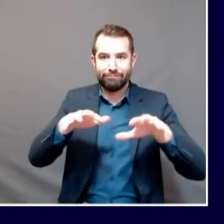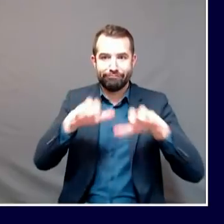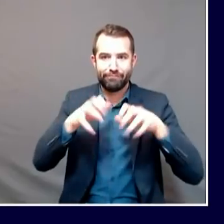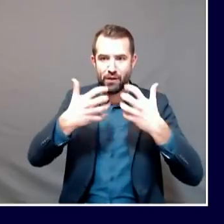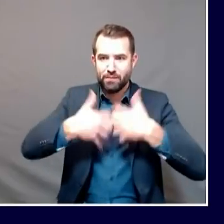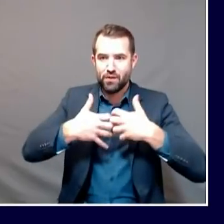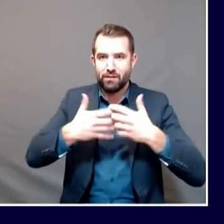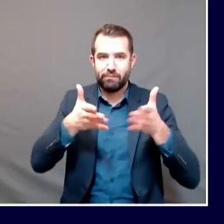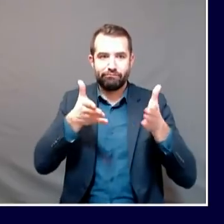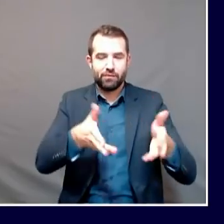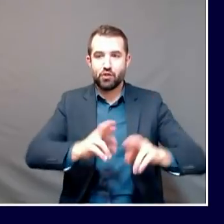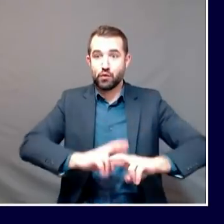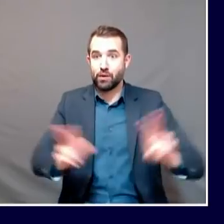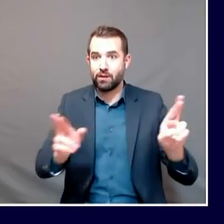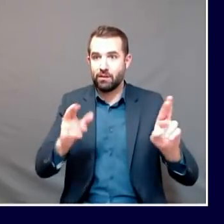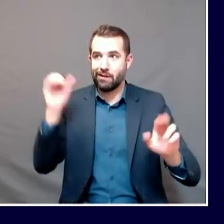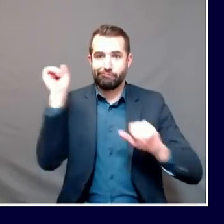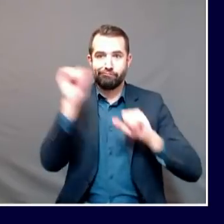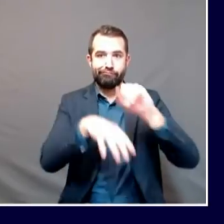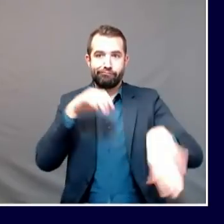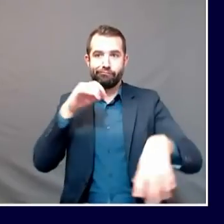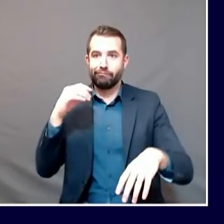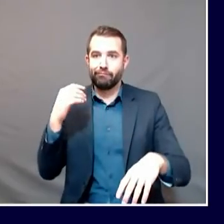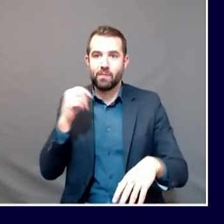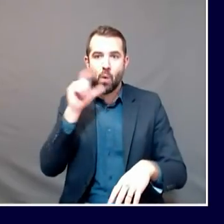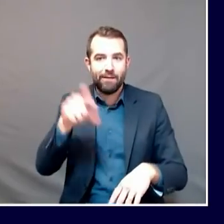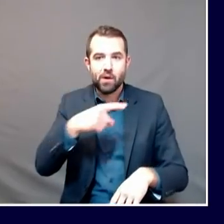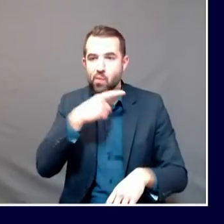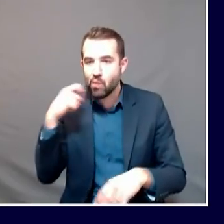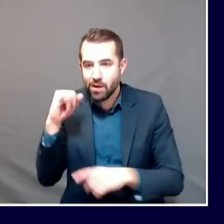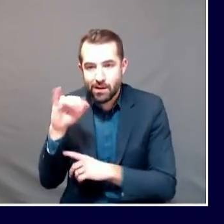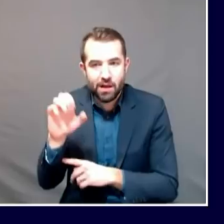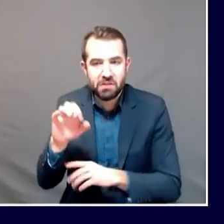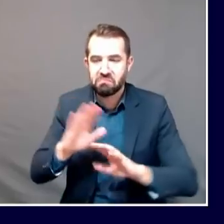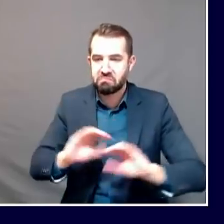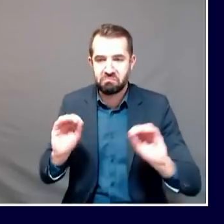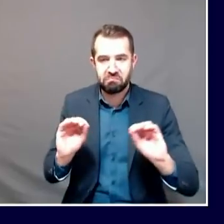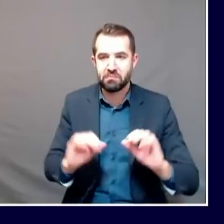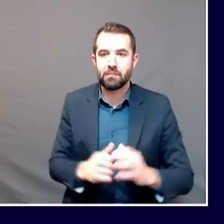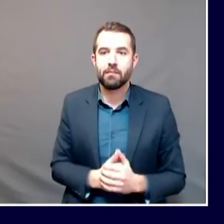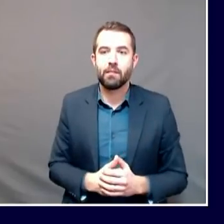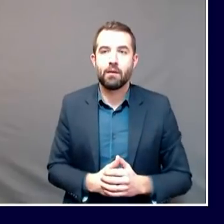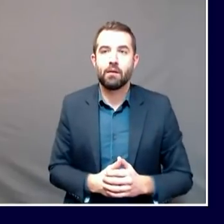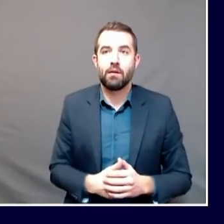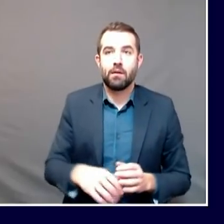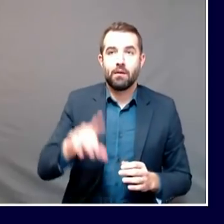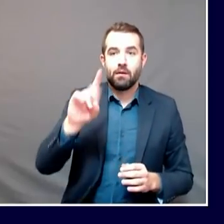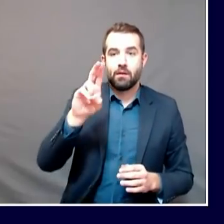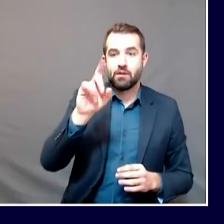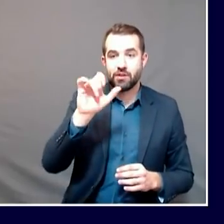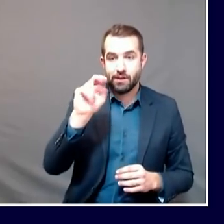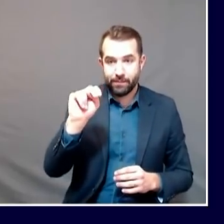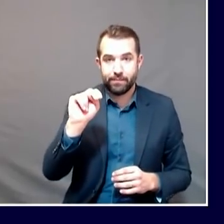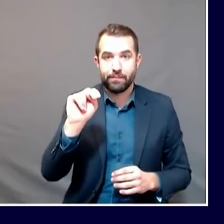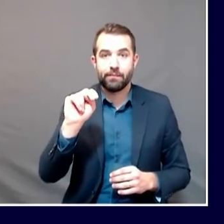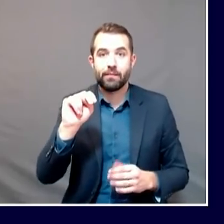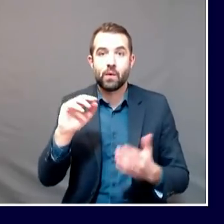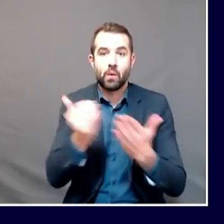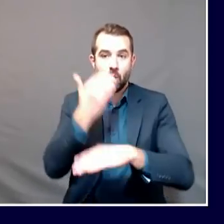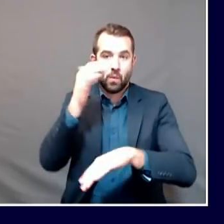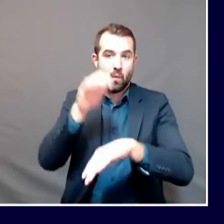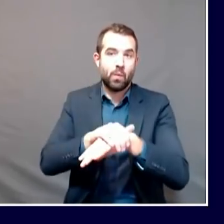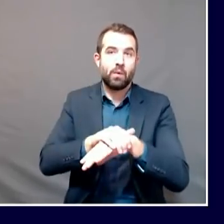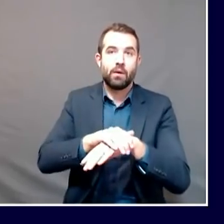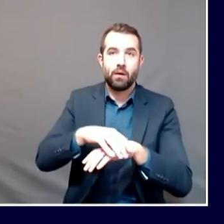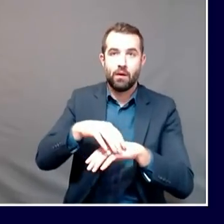Great, thank you. I'm going to turn it over to Dustin at New England Cable News next. Hi, Dr. Shah.